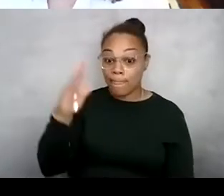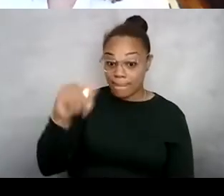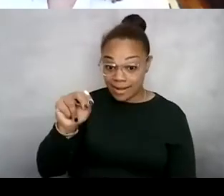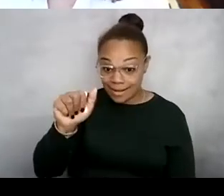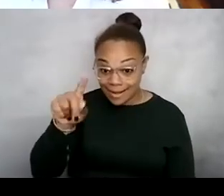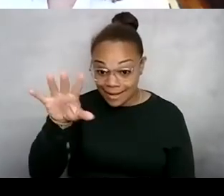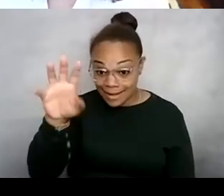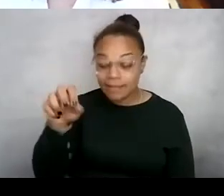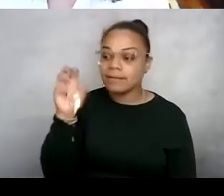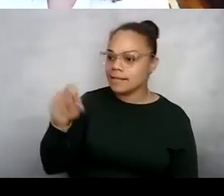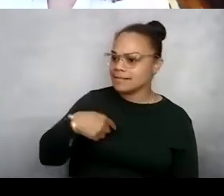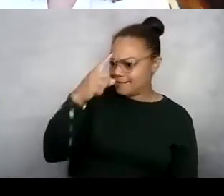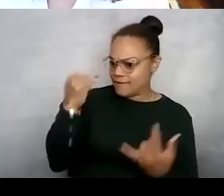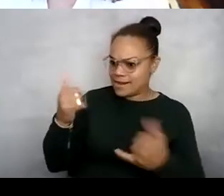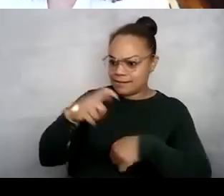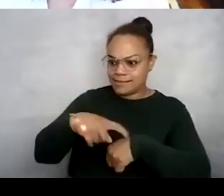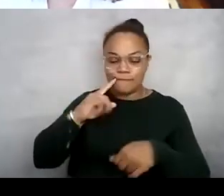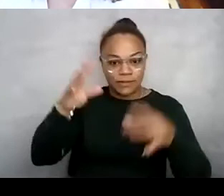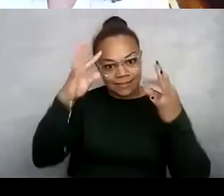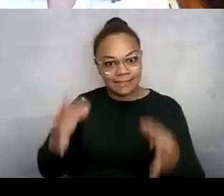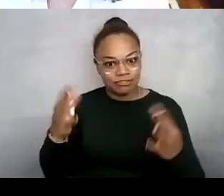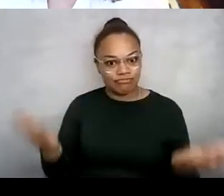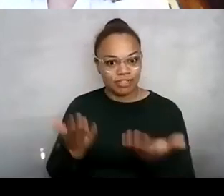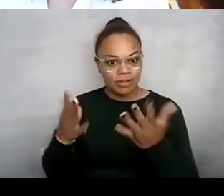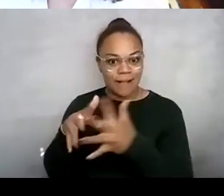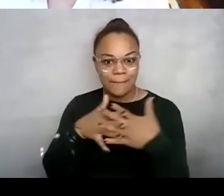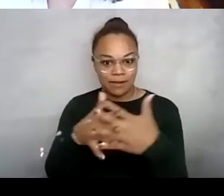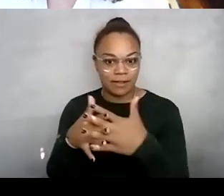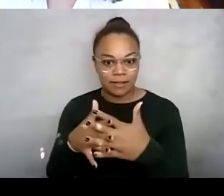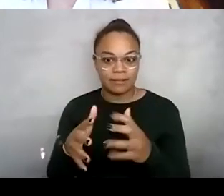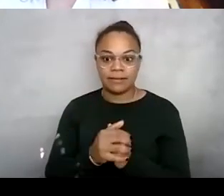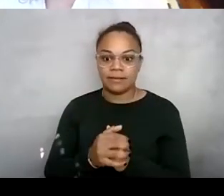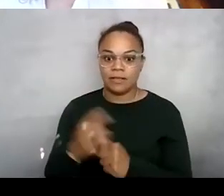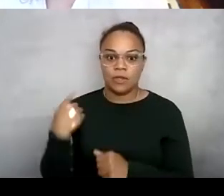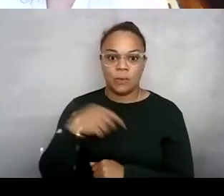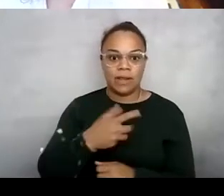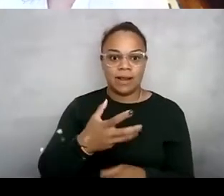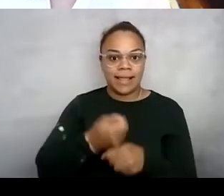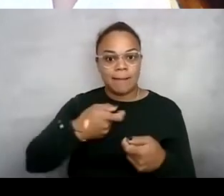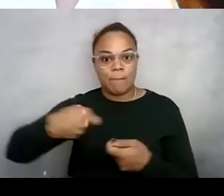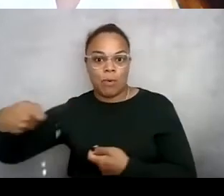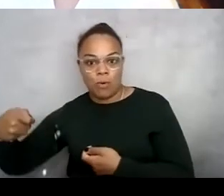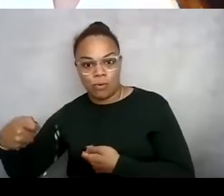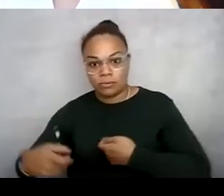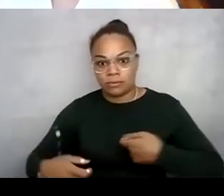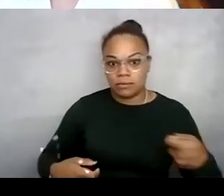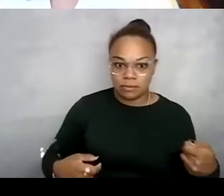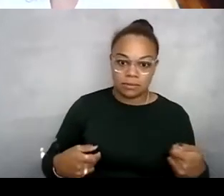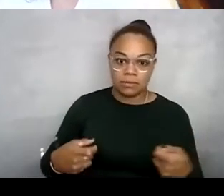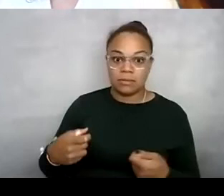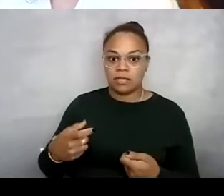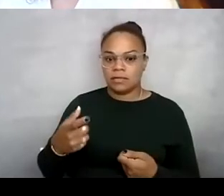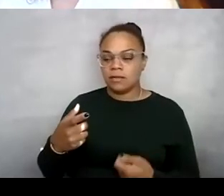a decision point in America. We are being pulled by two forces. One is white fear